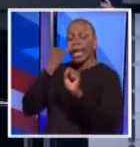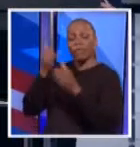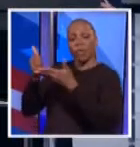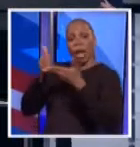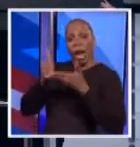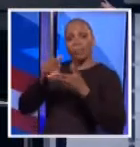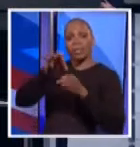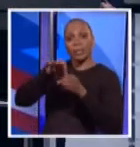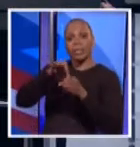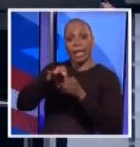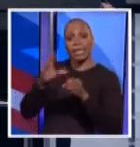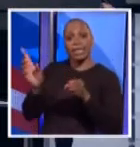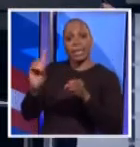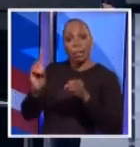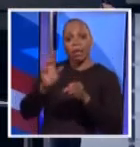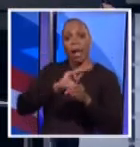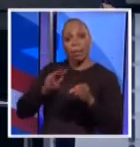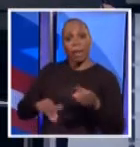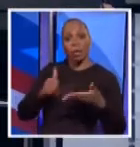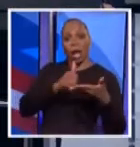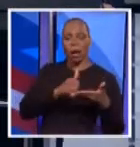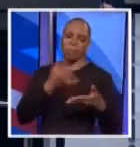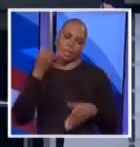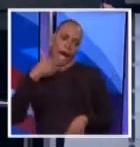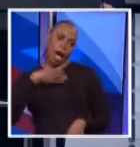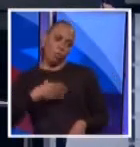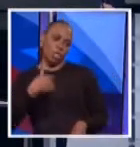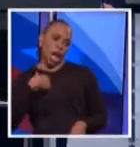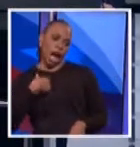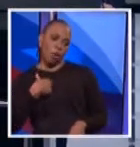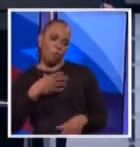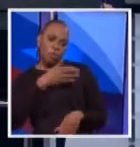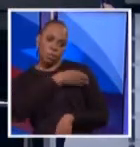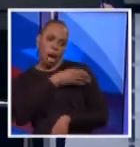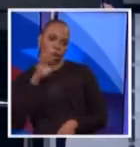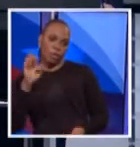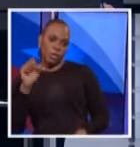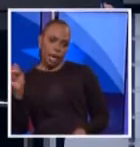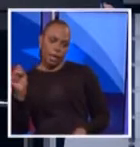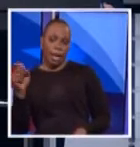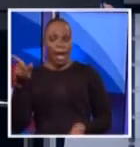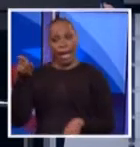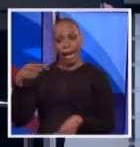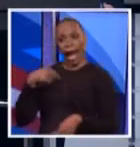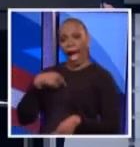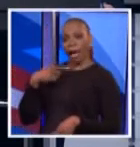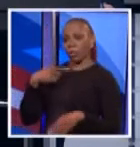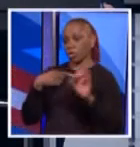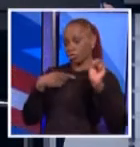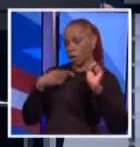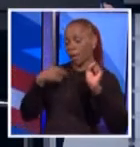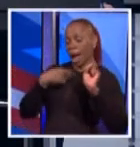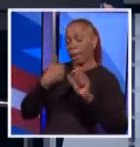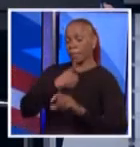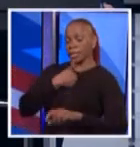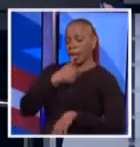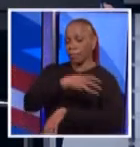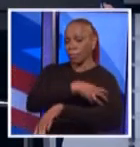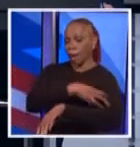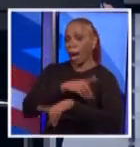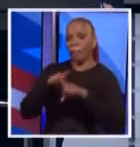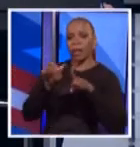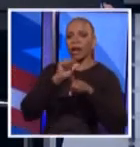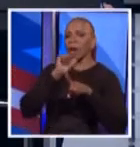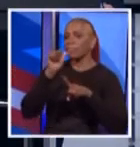probably would have happened. But the truth is... wish I were that powerful, Scott. Well, I wish I was that influential as you think I was. I'm not a member of the city council and you know that. But I